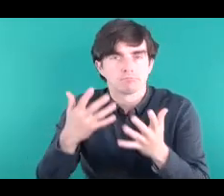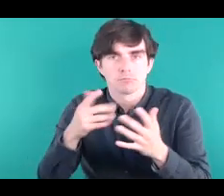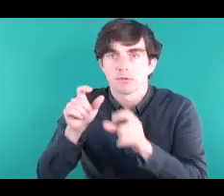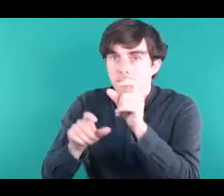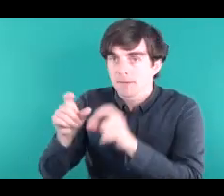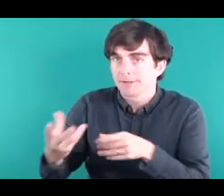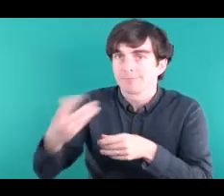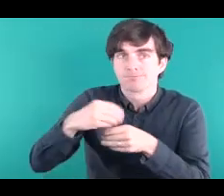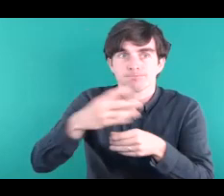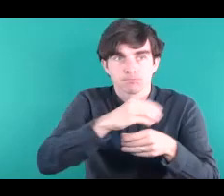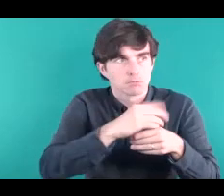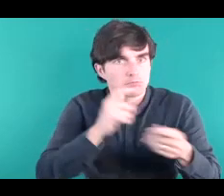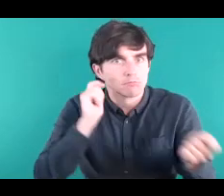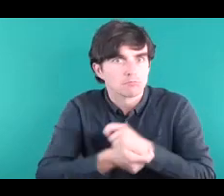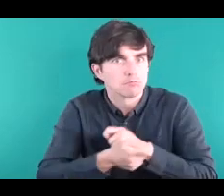So